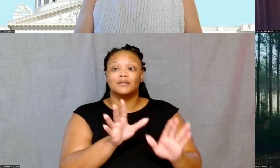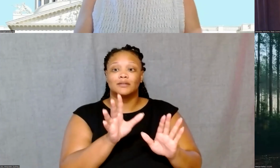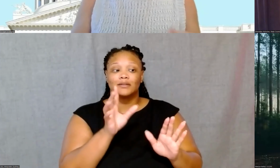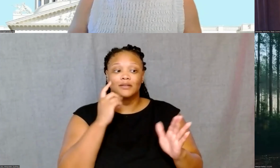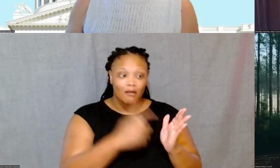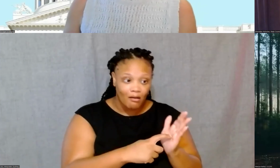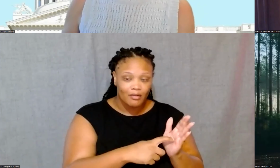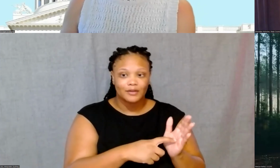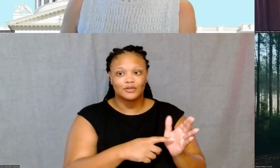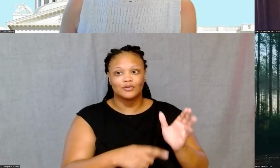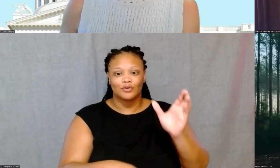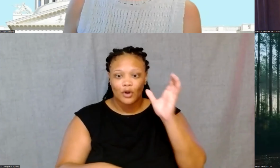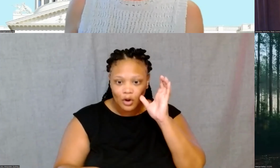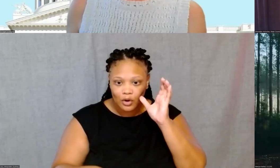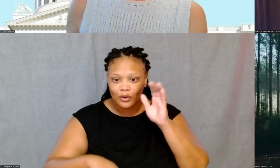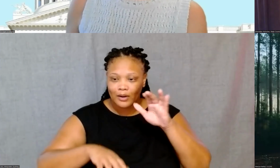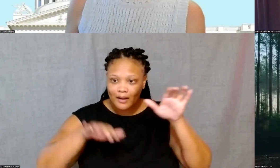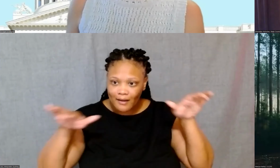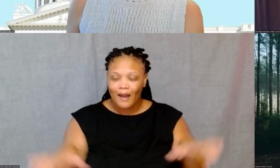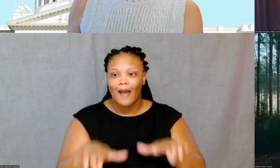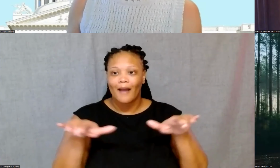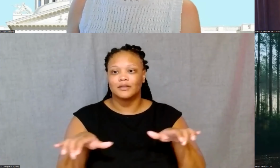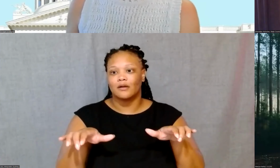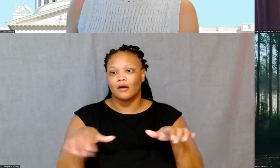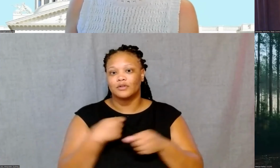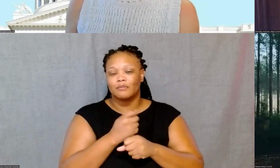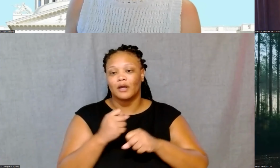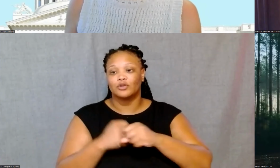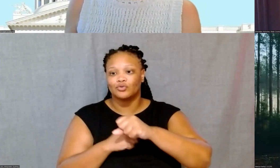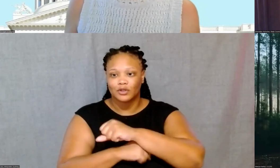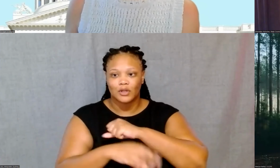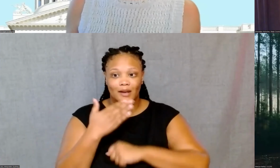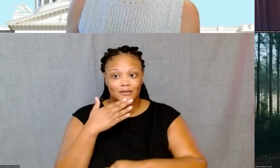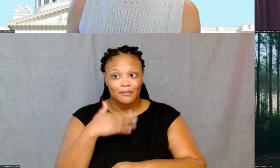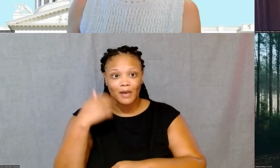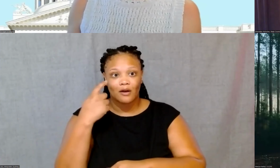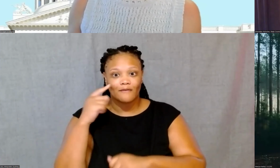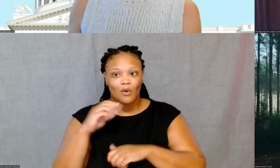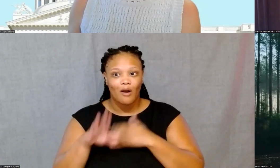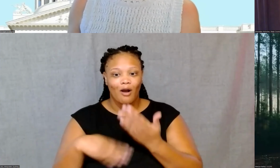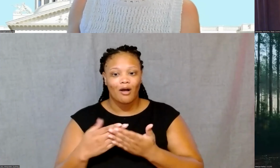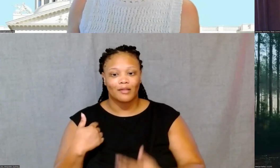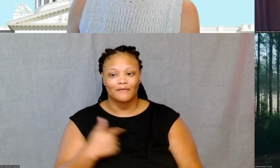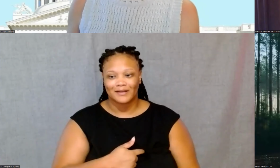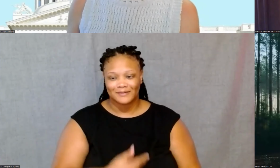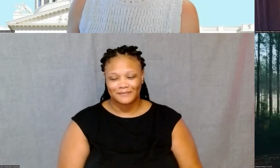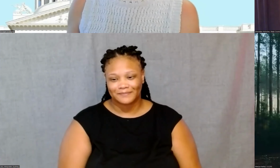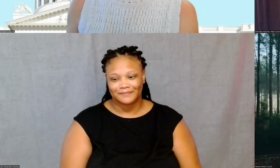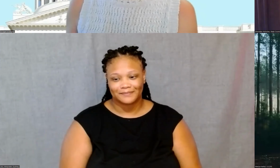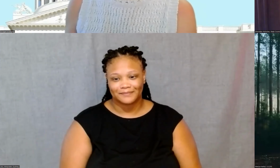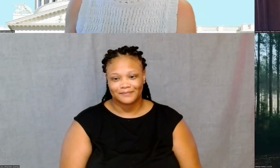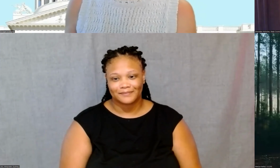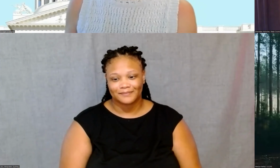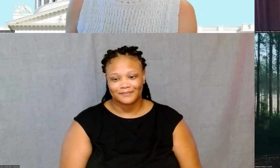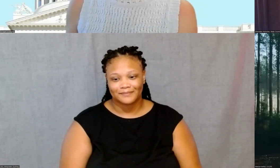acted on to create a structure that's better for everybody, a world that's better for all of us. That's amazing,